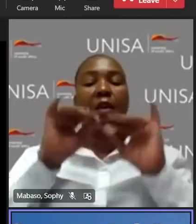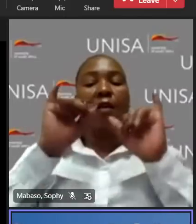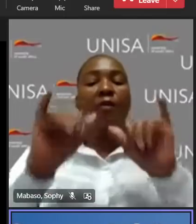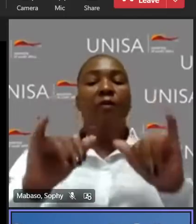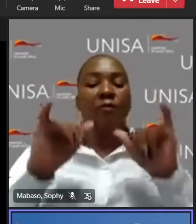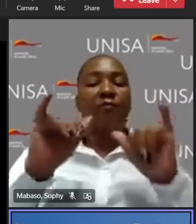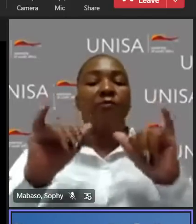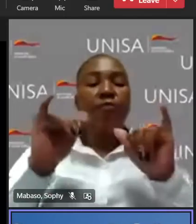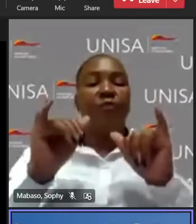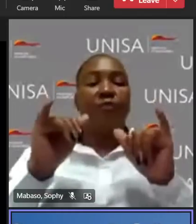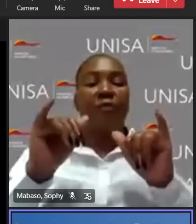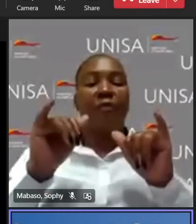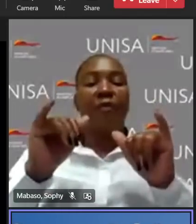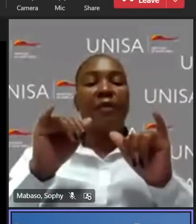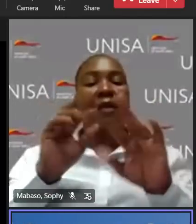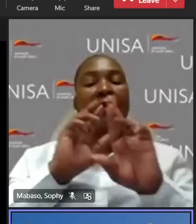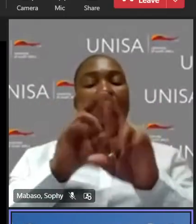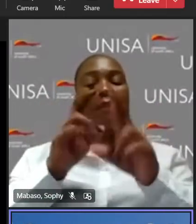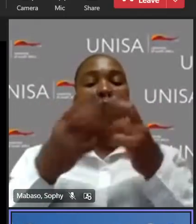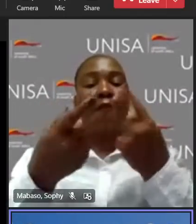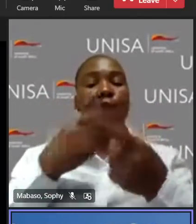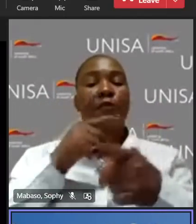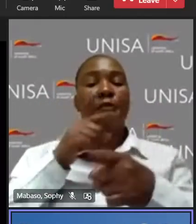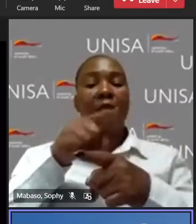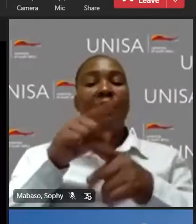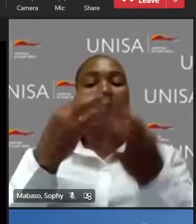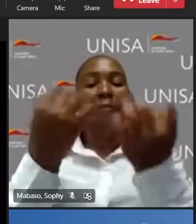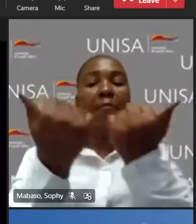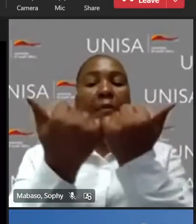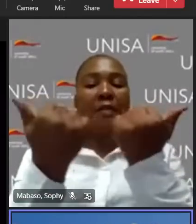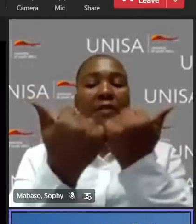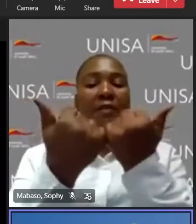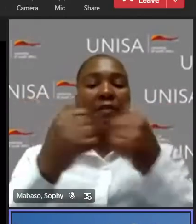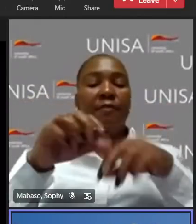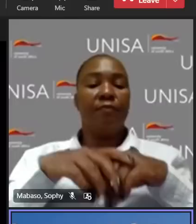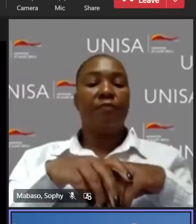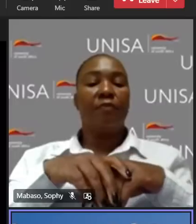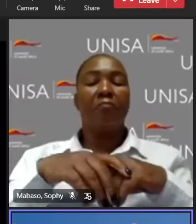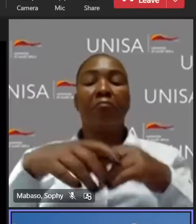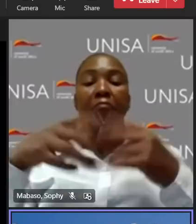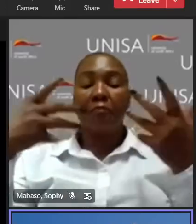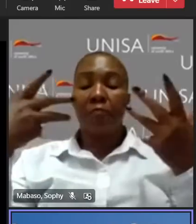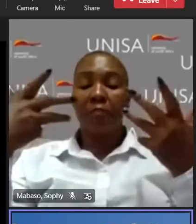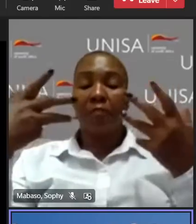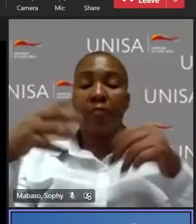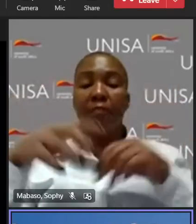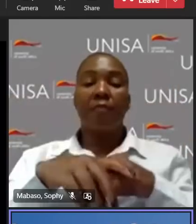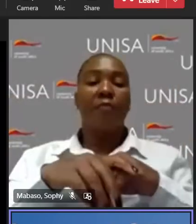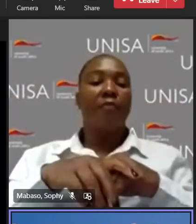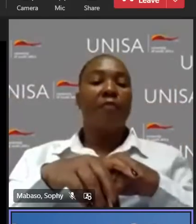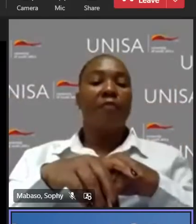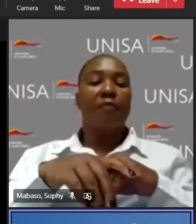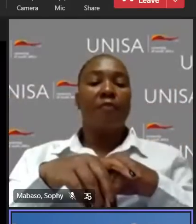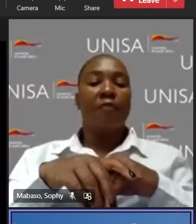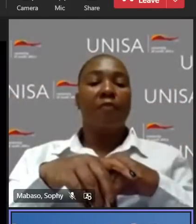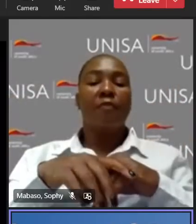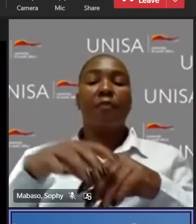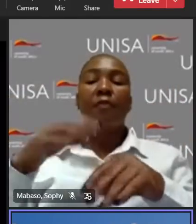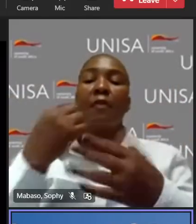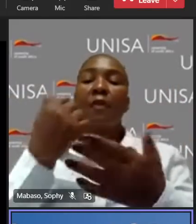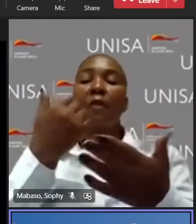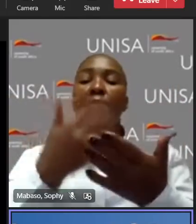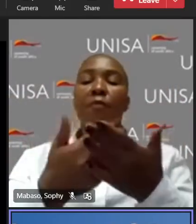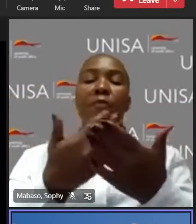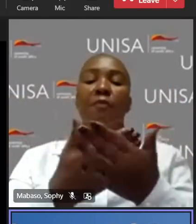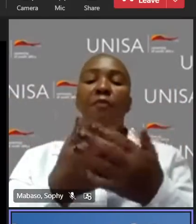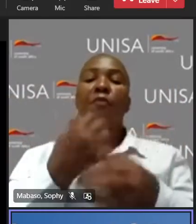the outcomes from the bursary. So, but what the student who can apply for